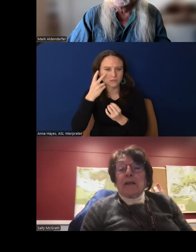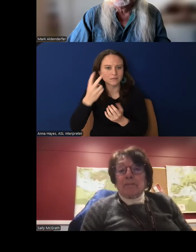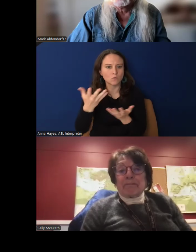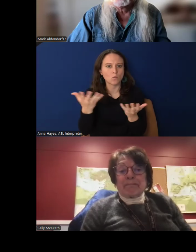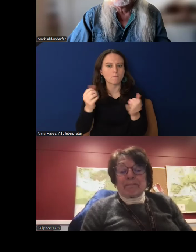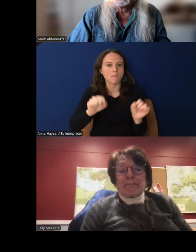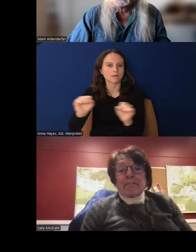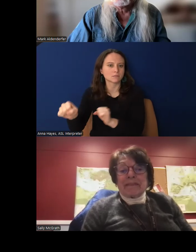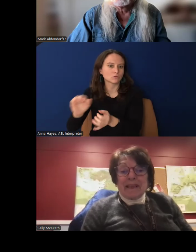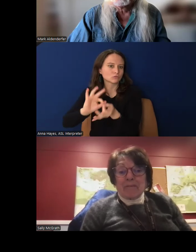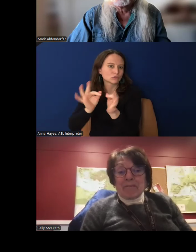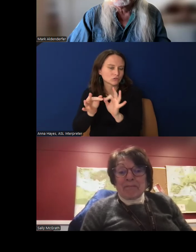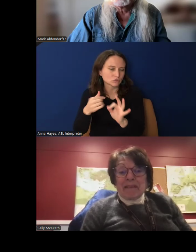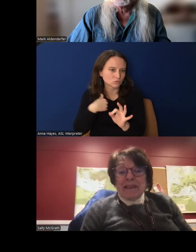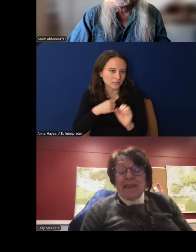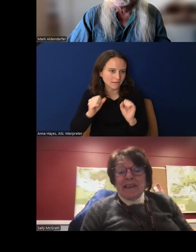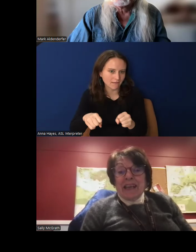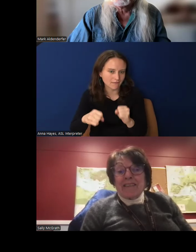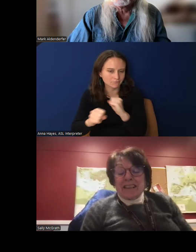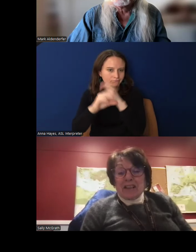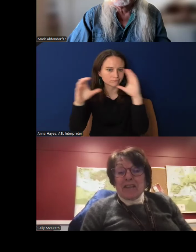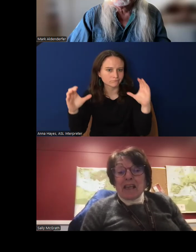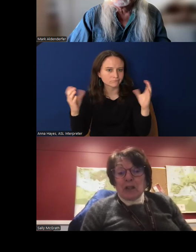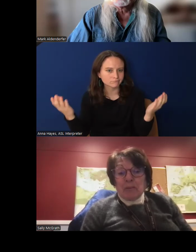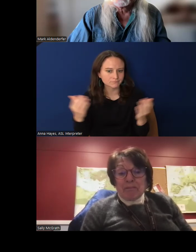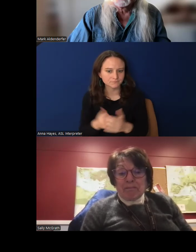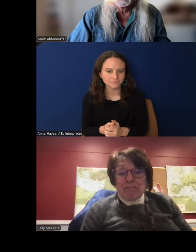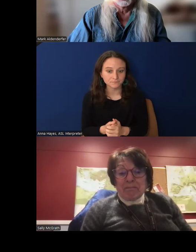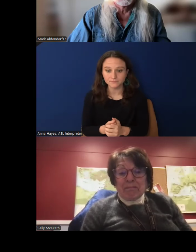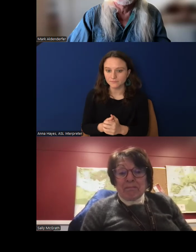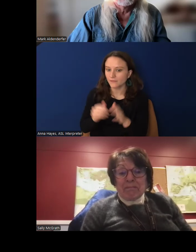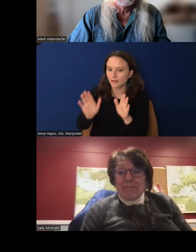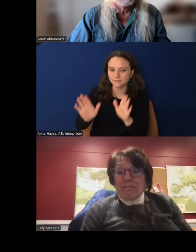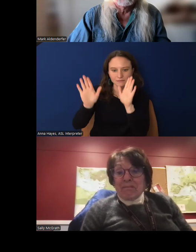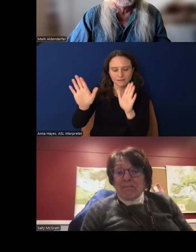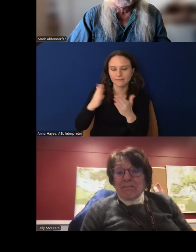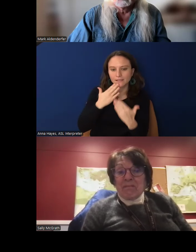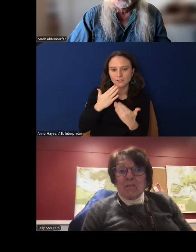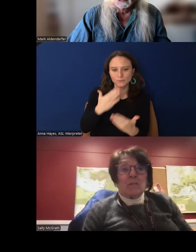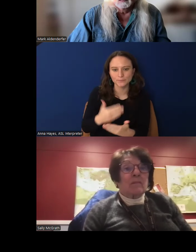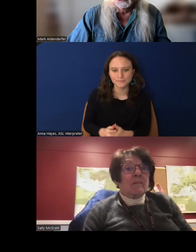Yeah, excellent. Thank you. You're welcome.